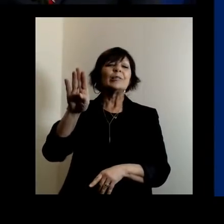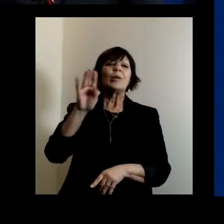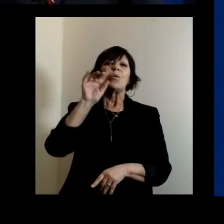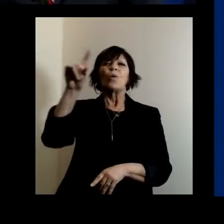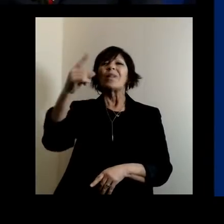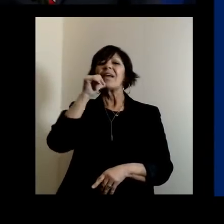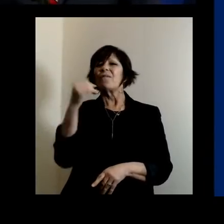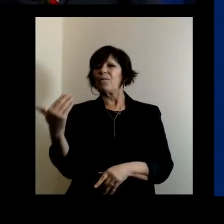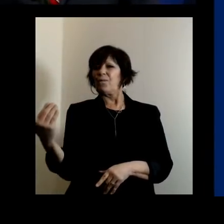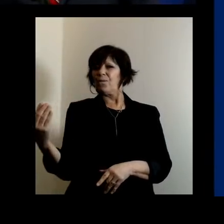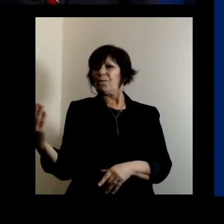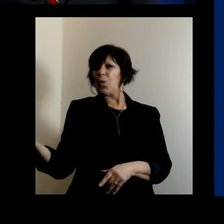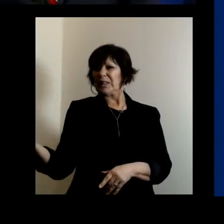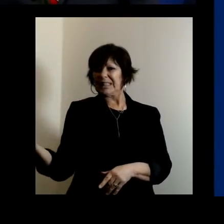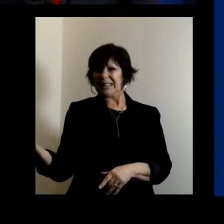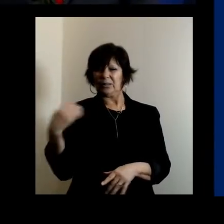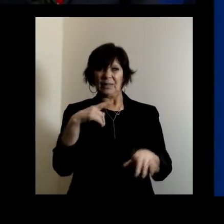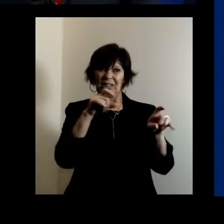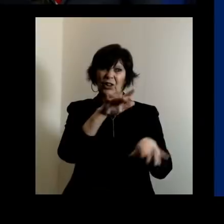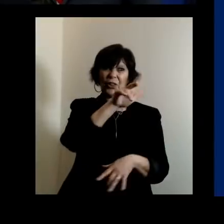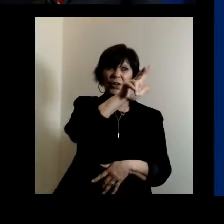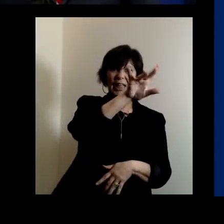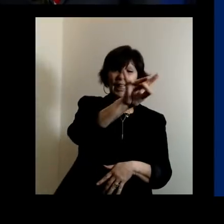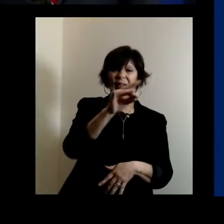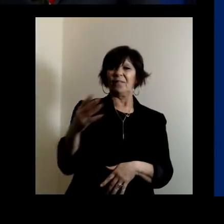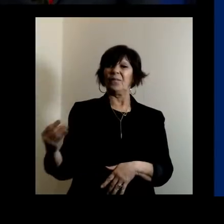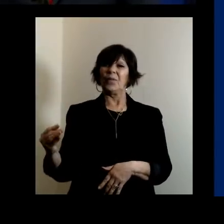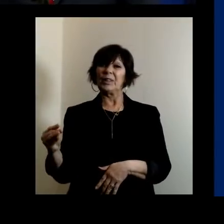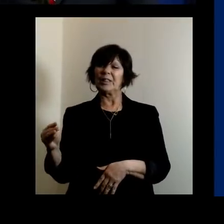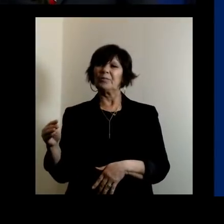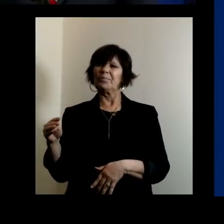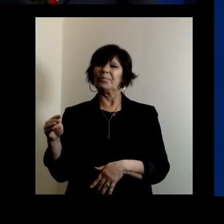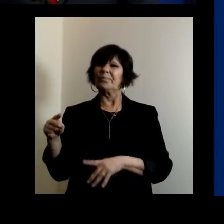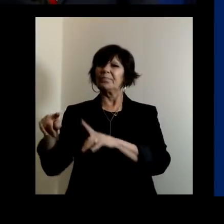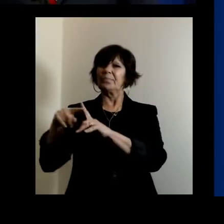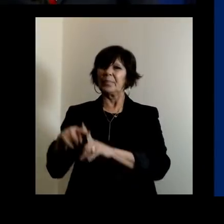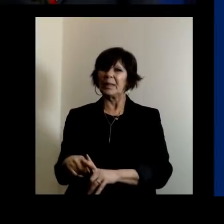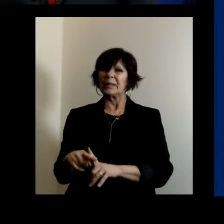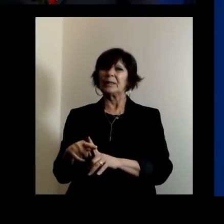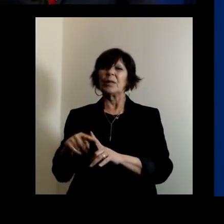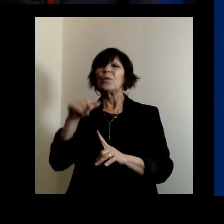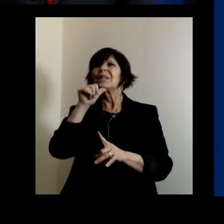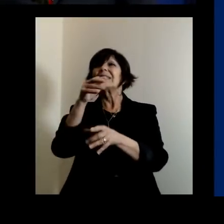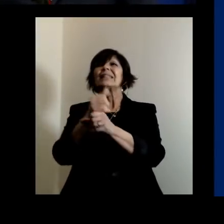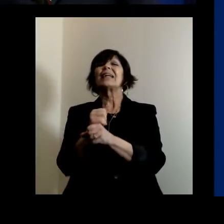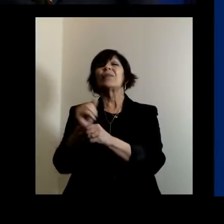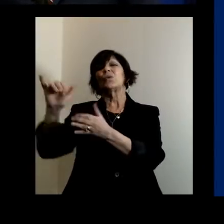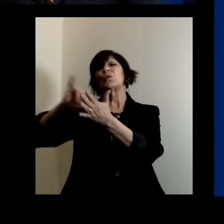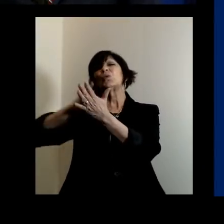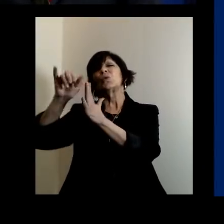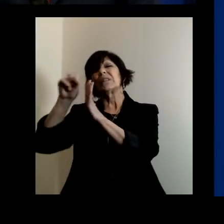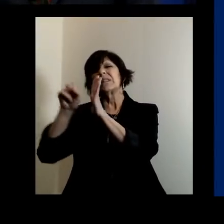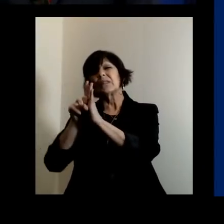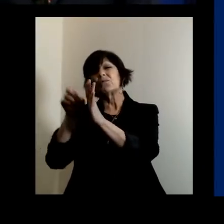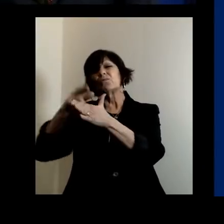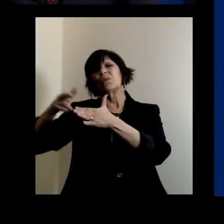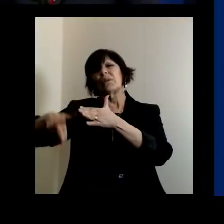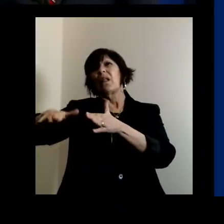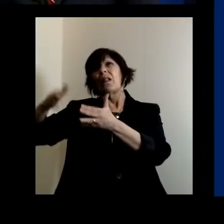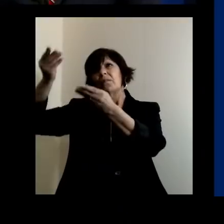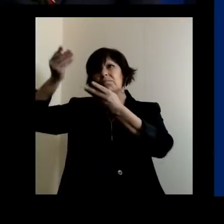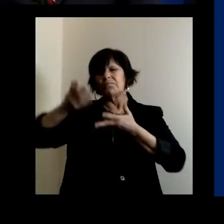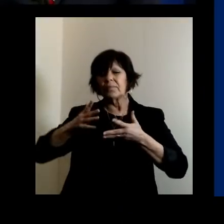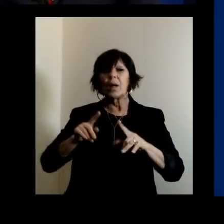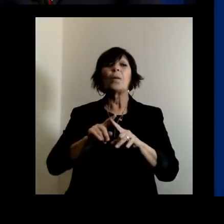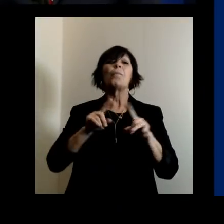14 cases out of 38 tests, though we know there were more tests that were performed by New York State. We just don't get those negative results. But